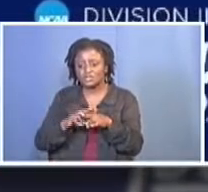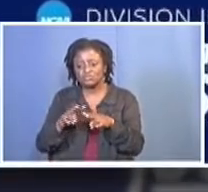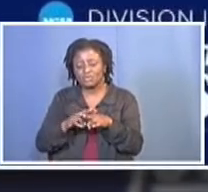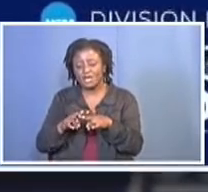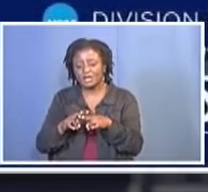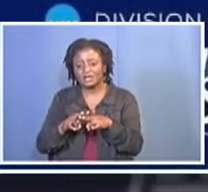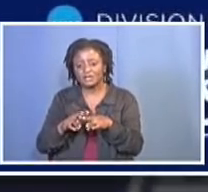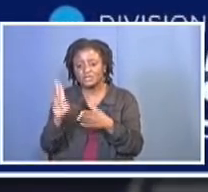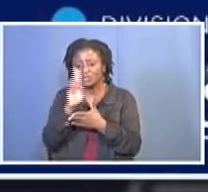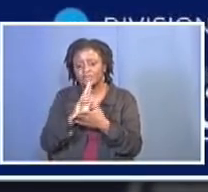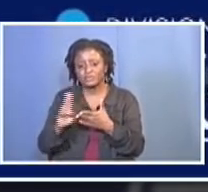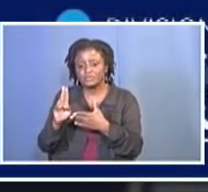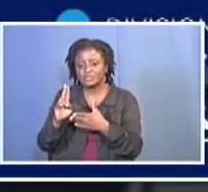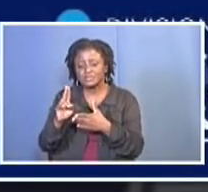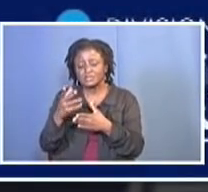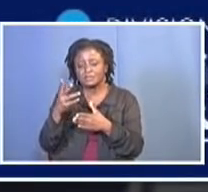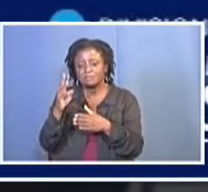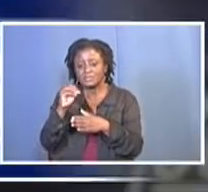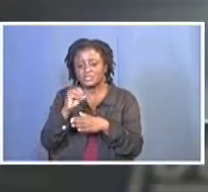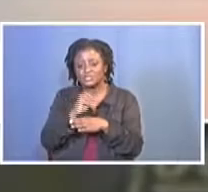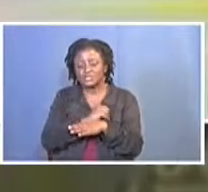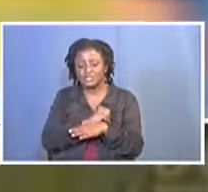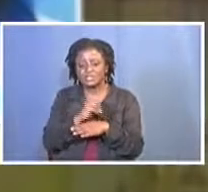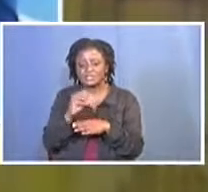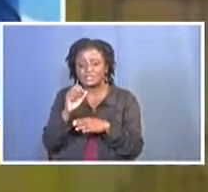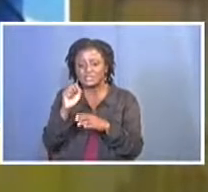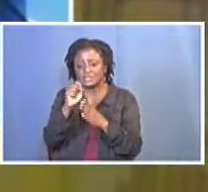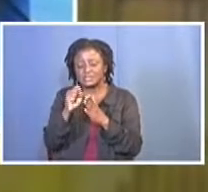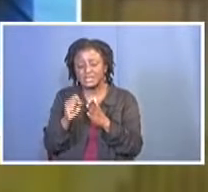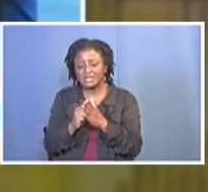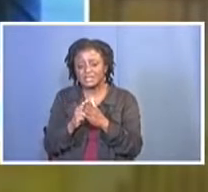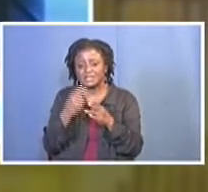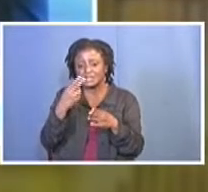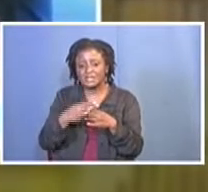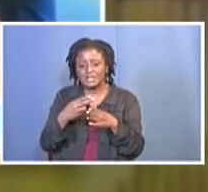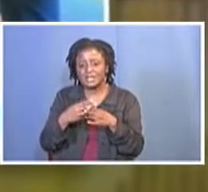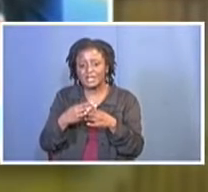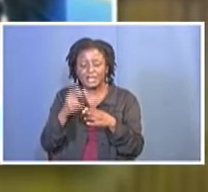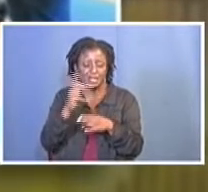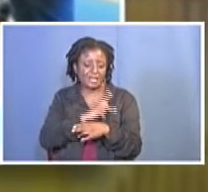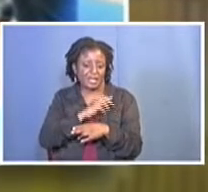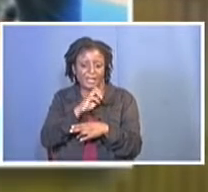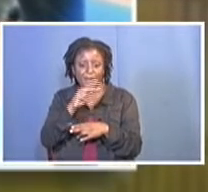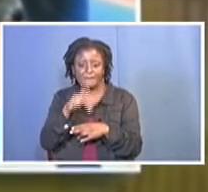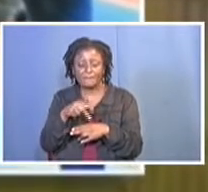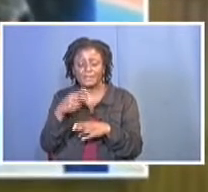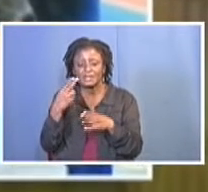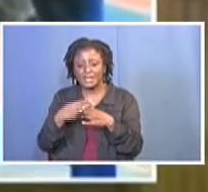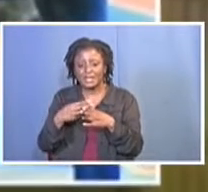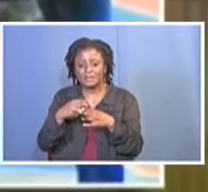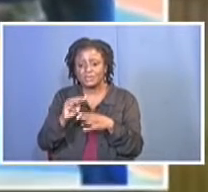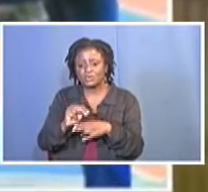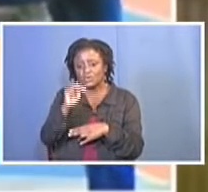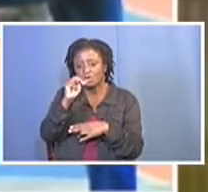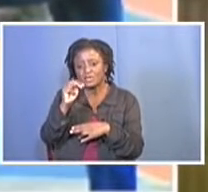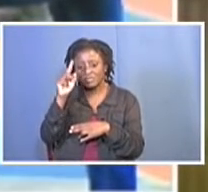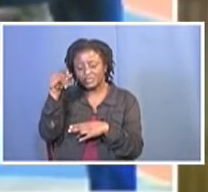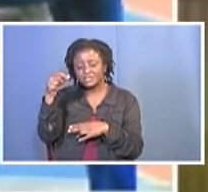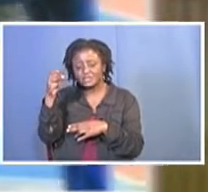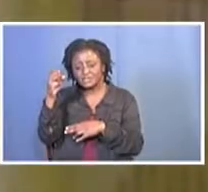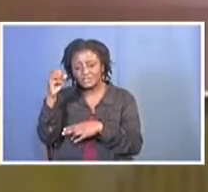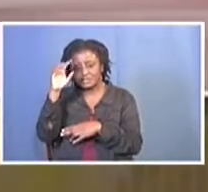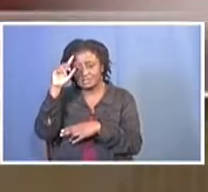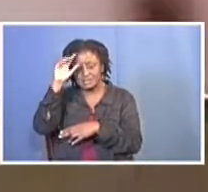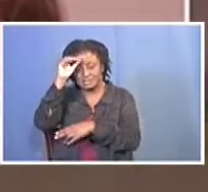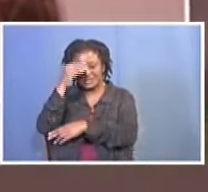University Moorhead junior Chiron Kemp has been named the Northern Sun Intercollegiate Conference Men's Field Athlete of the Week. The league